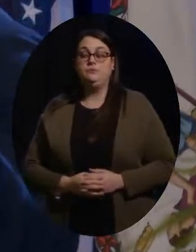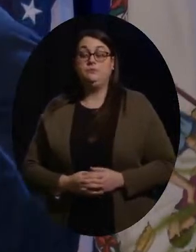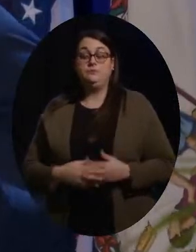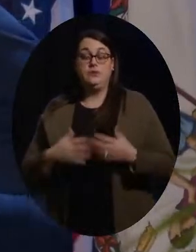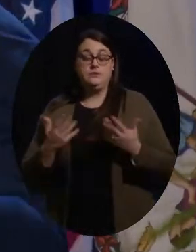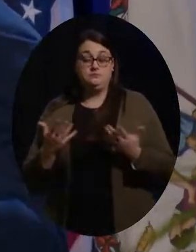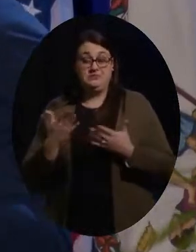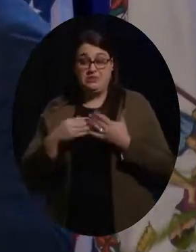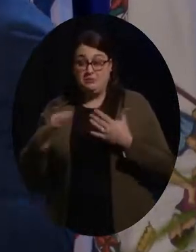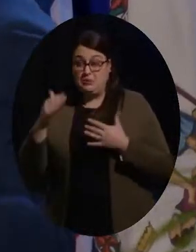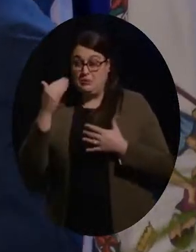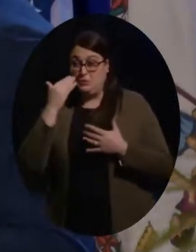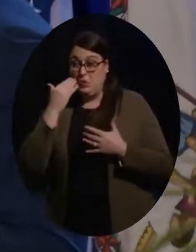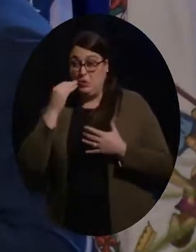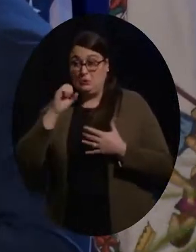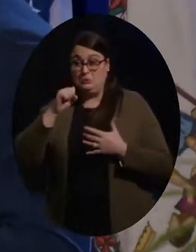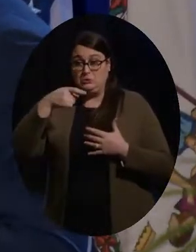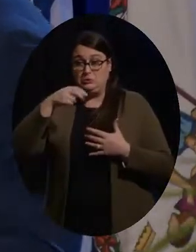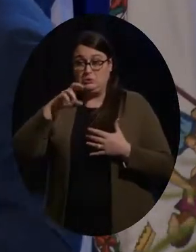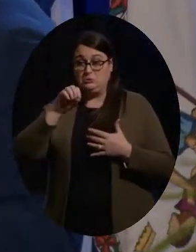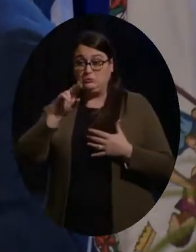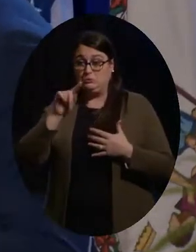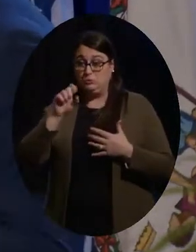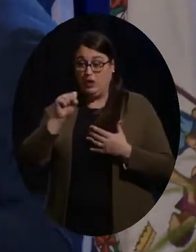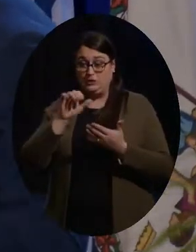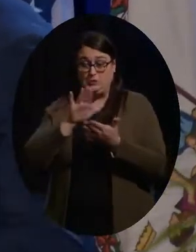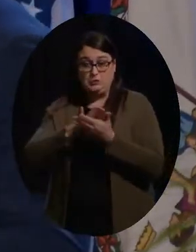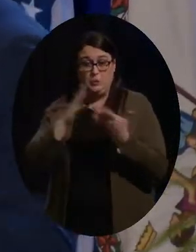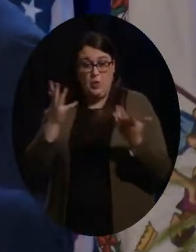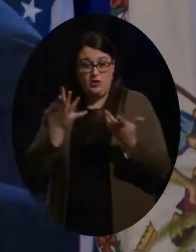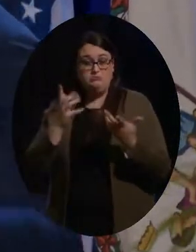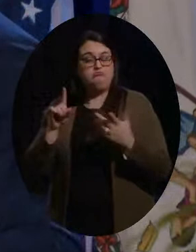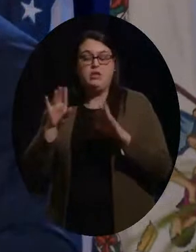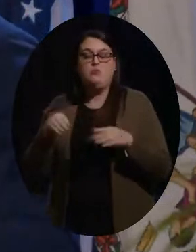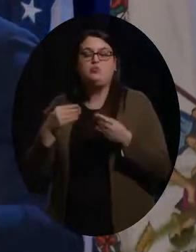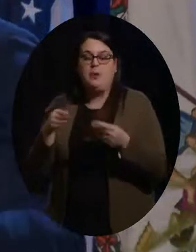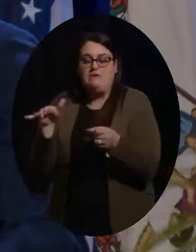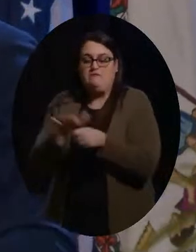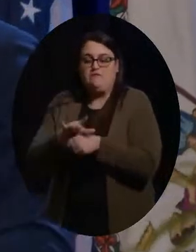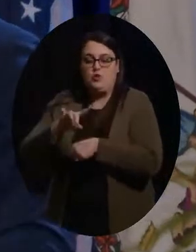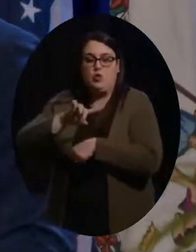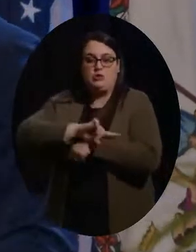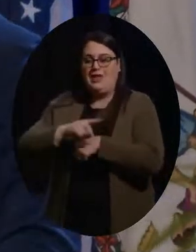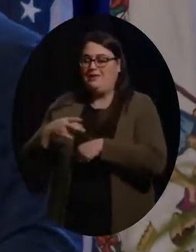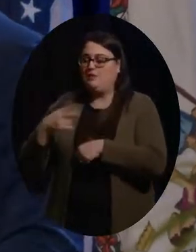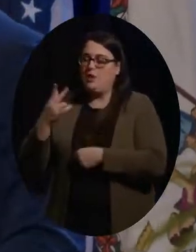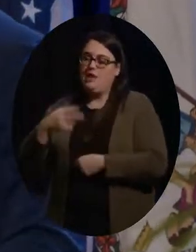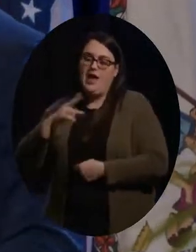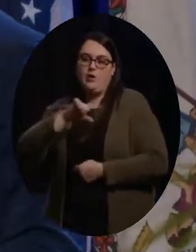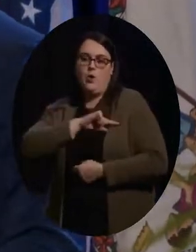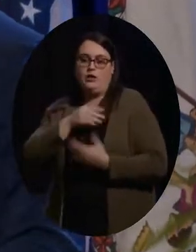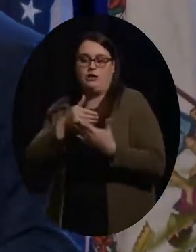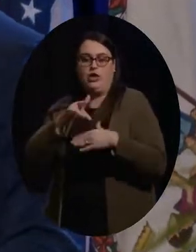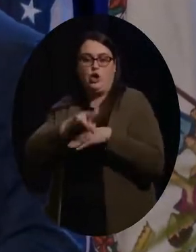Now, some of you all may not know what Sprout schools are. Sprout schools provide full-day, high-quality early childhood education